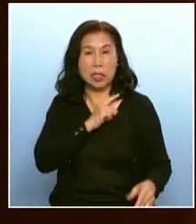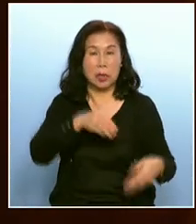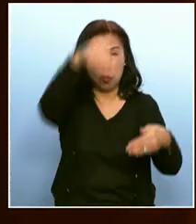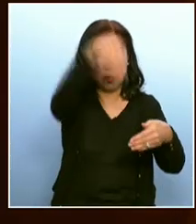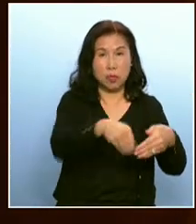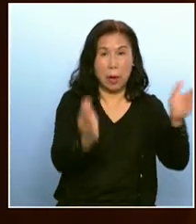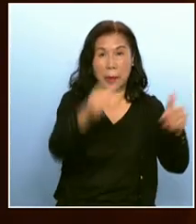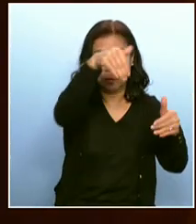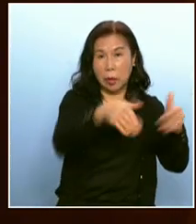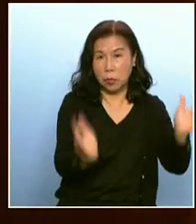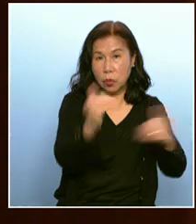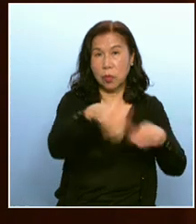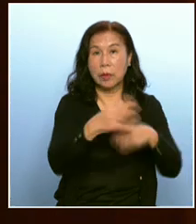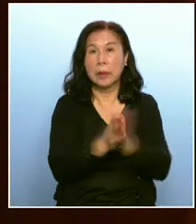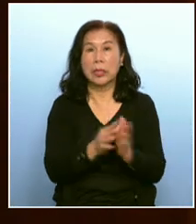box yourself.